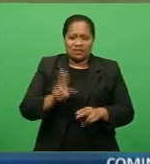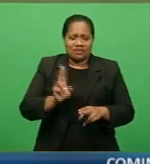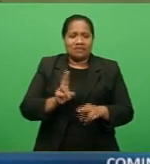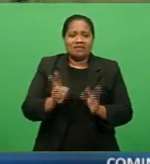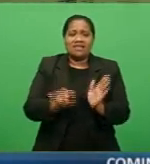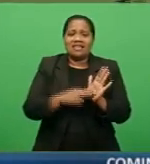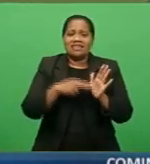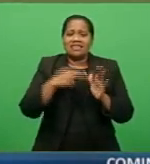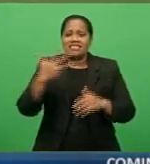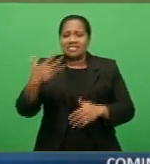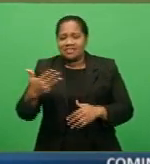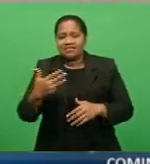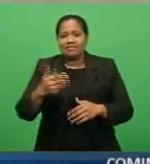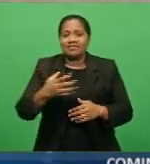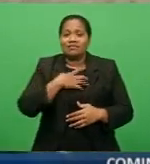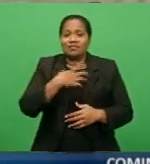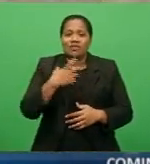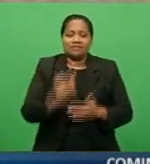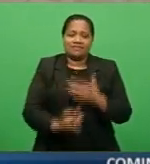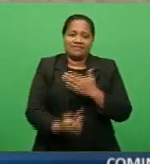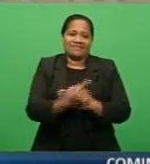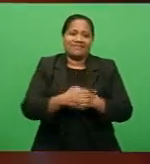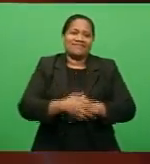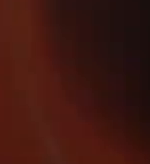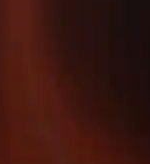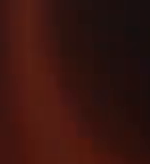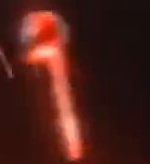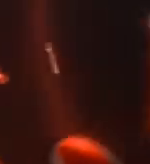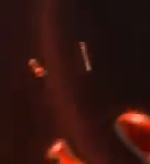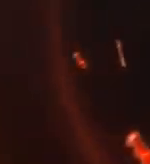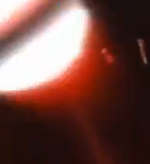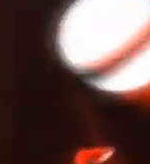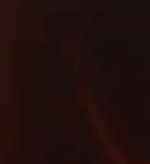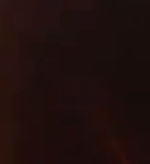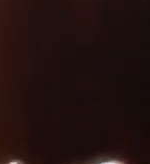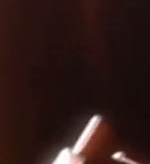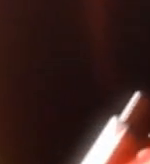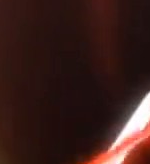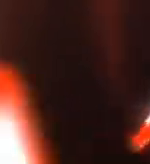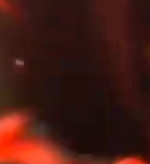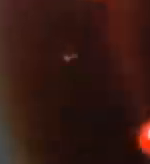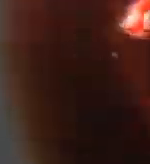This and more coming up.